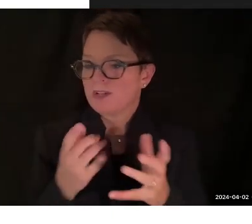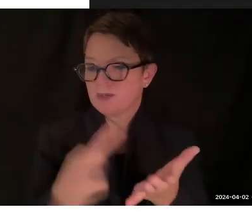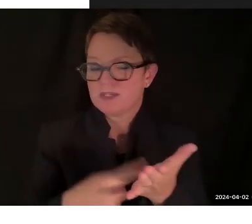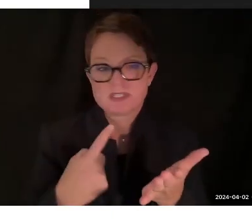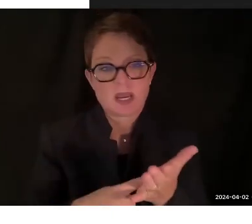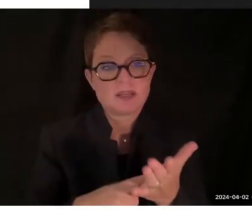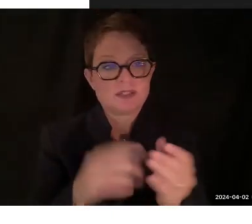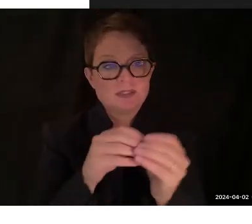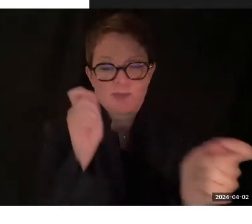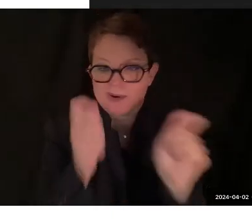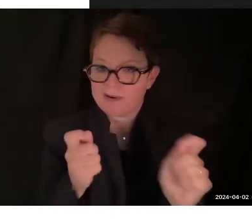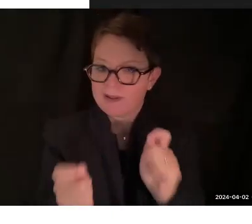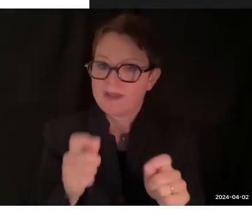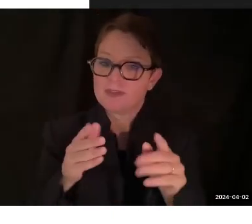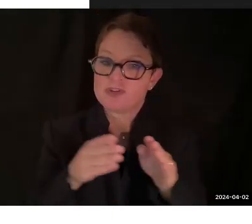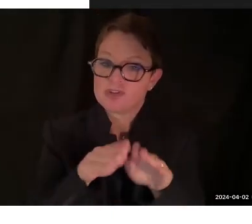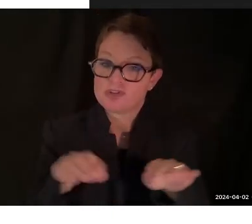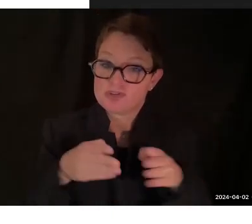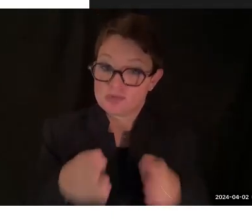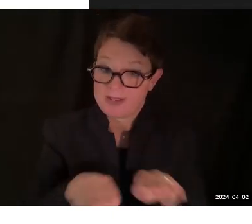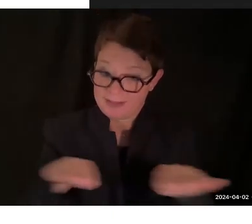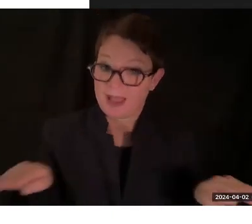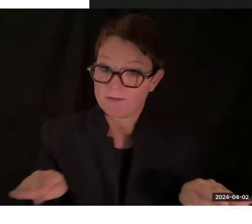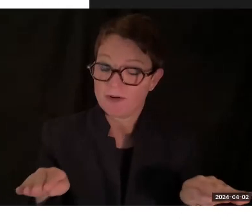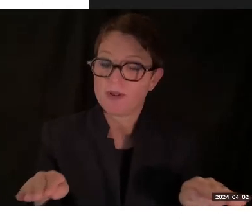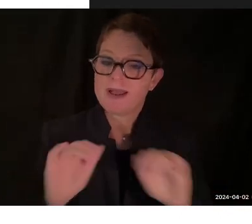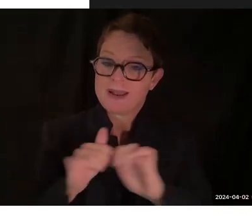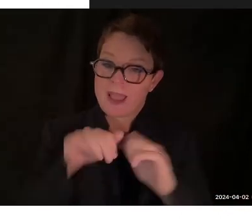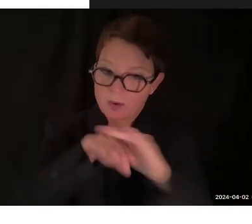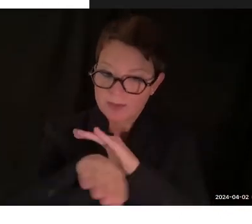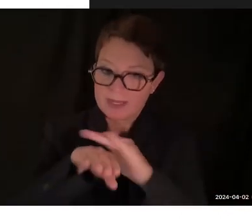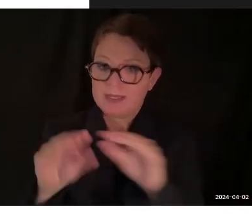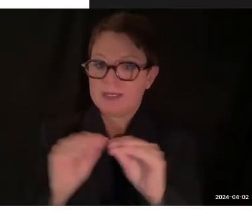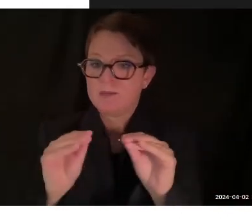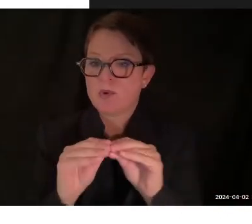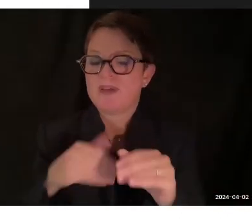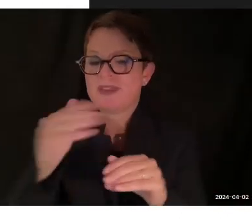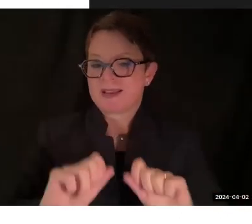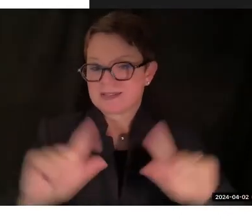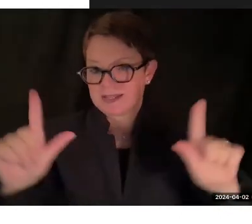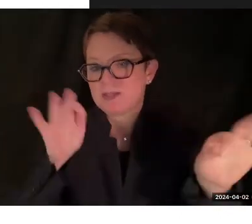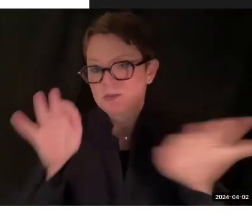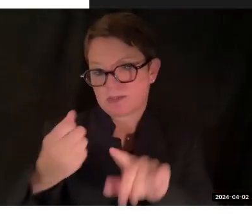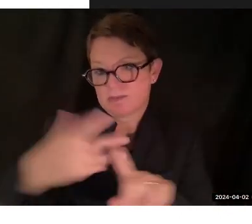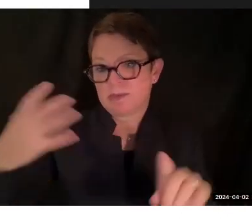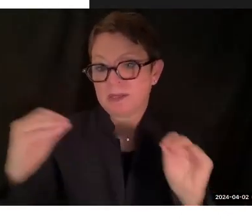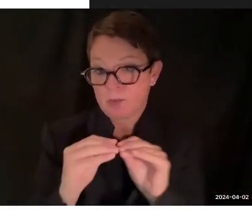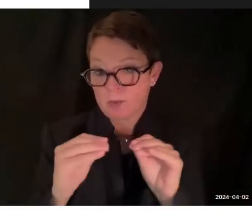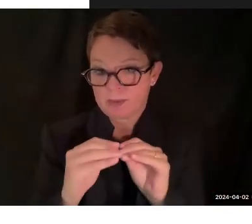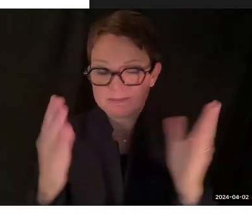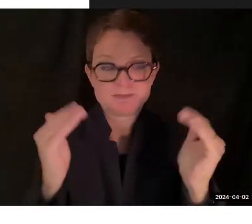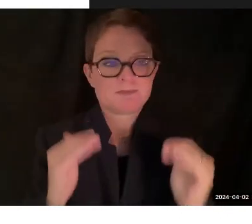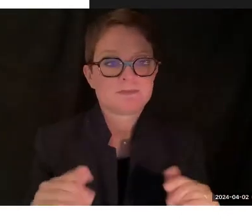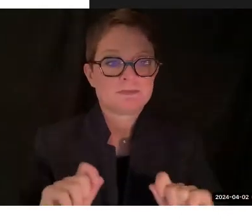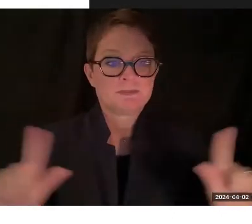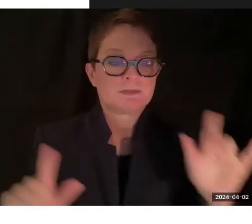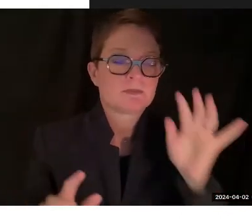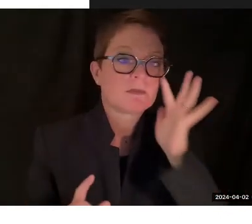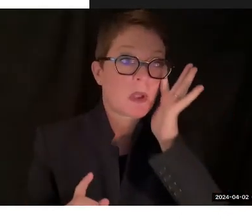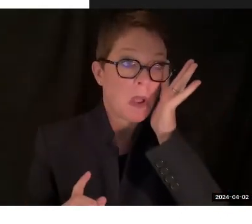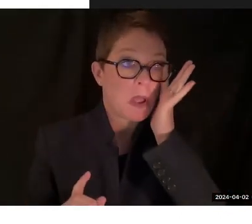connectors at the street level. And we'll talk a little bit about that over the next few slides. If we go to the next slide.